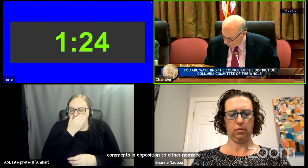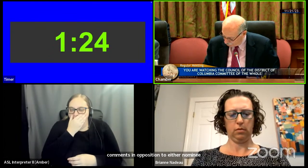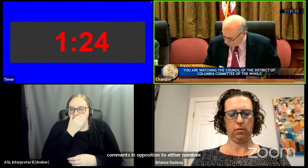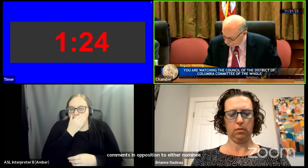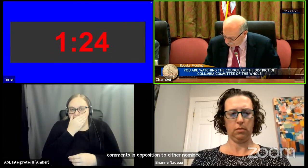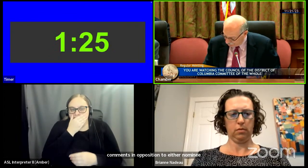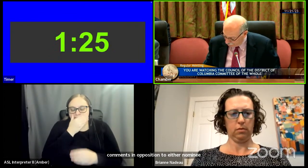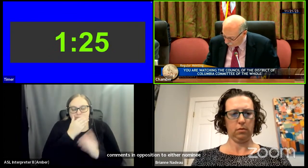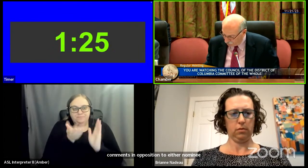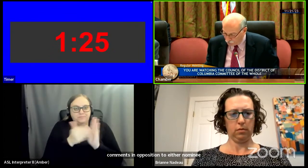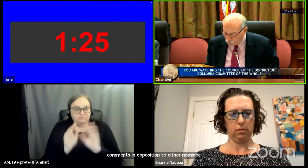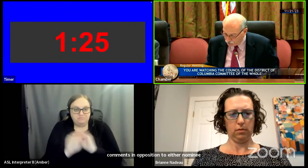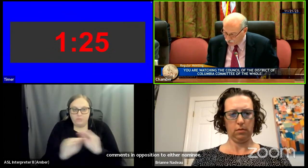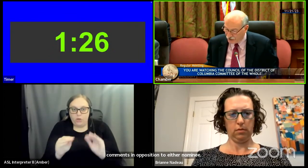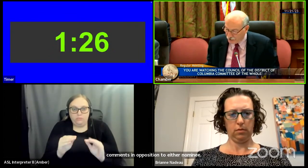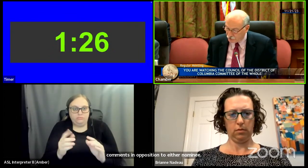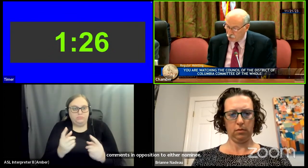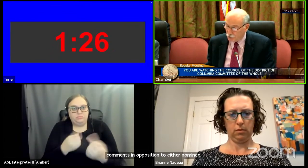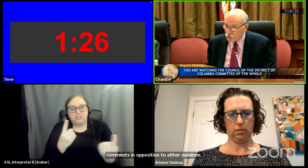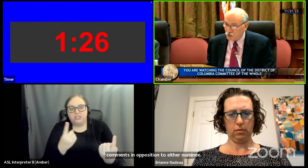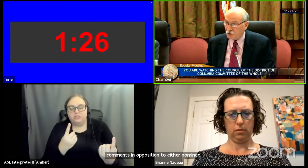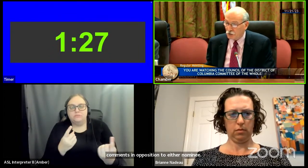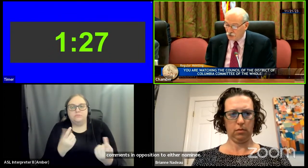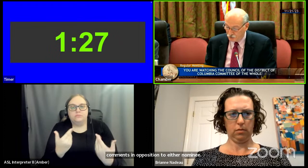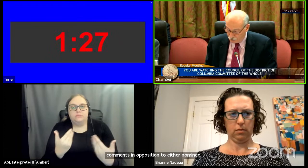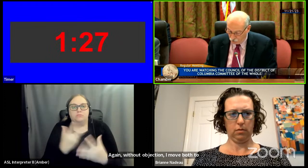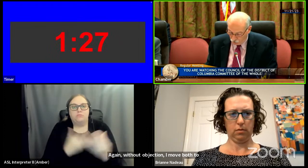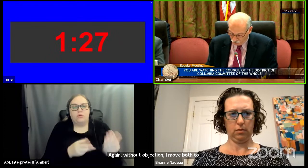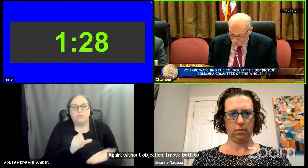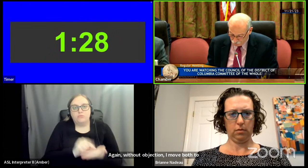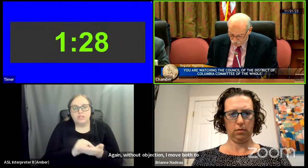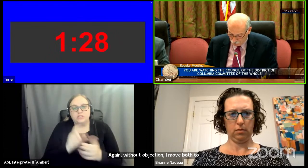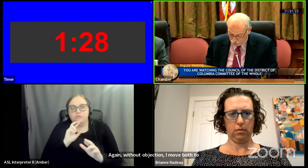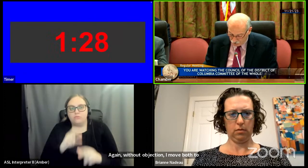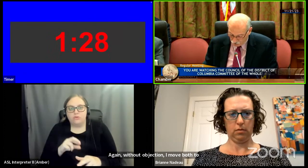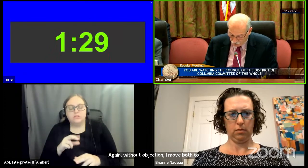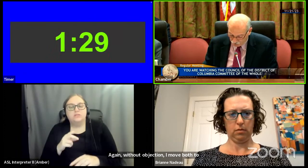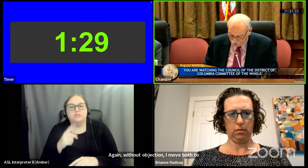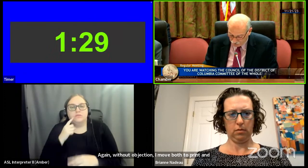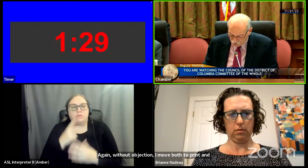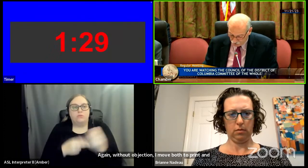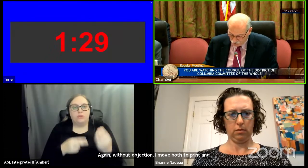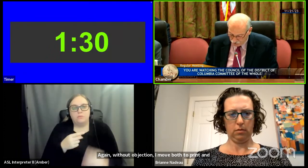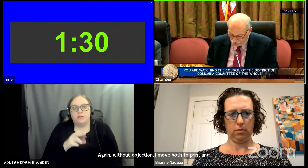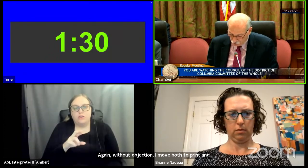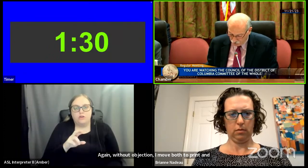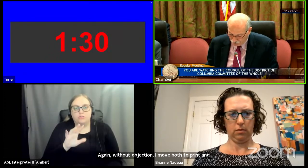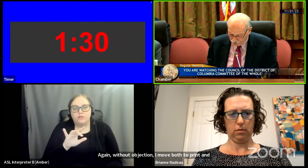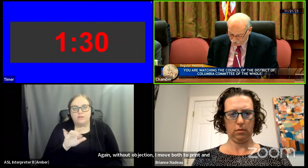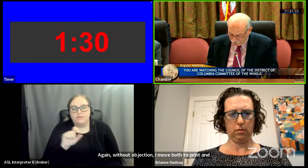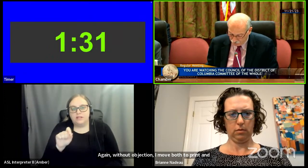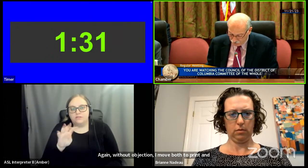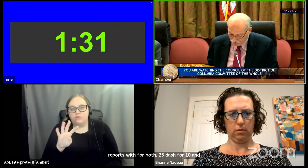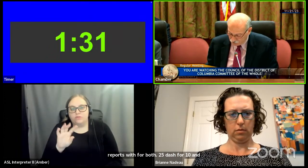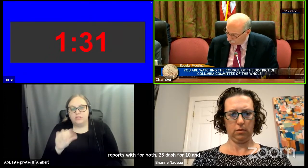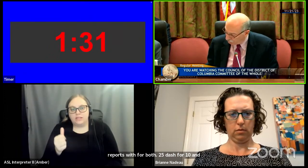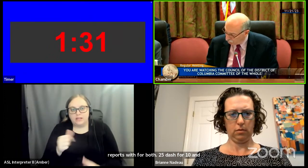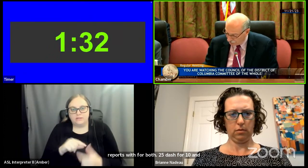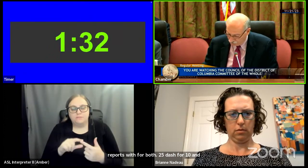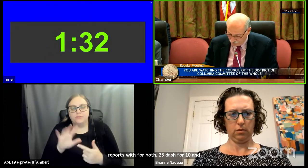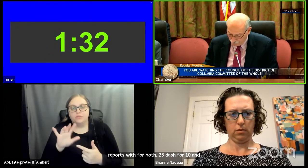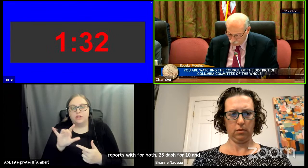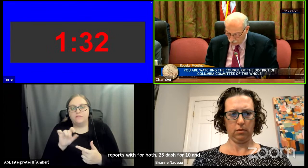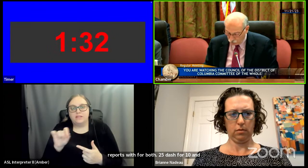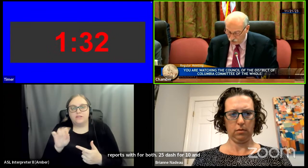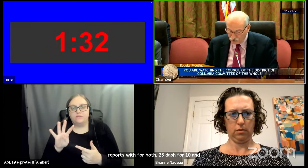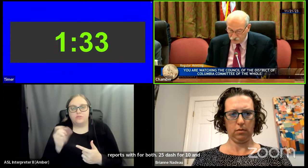Again, without objection, I move both the prints and reports for both PR 25-410 and